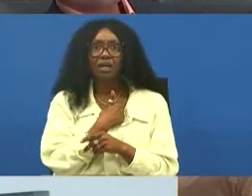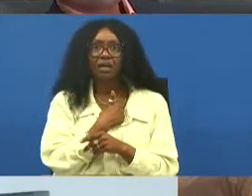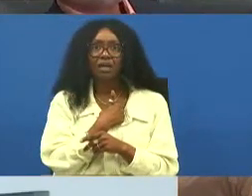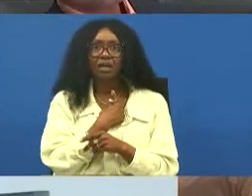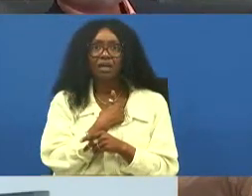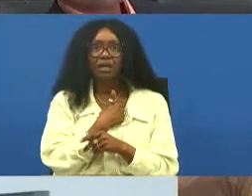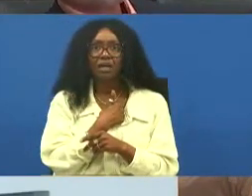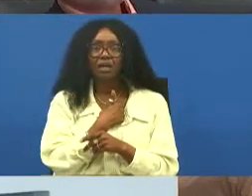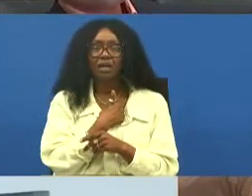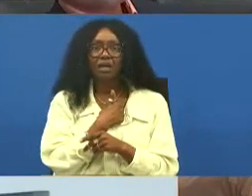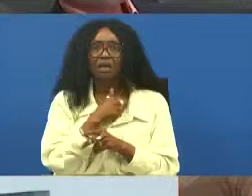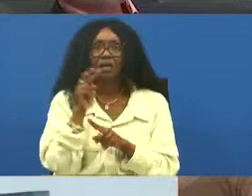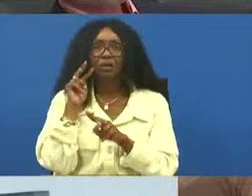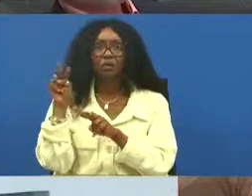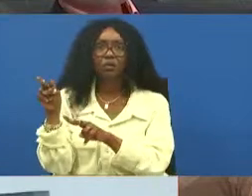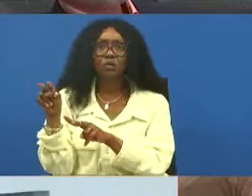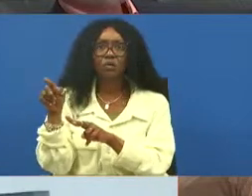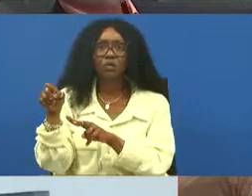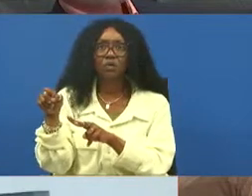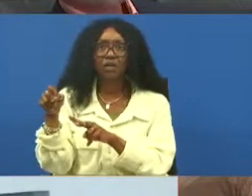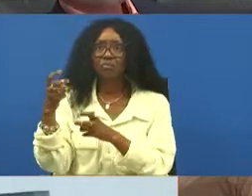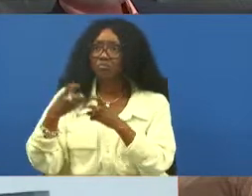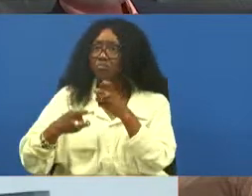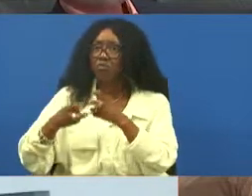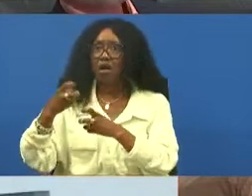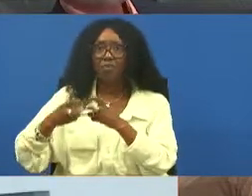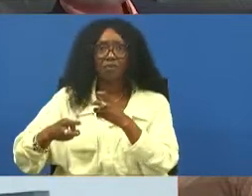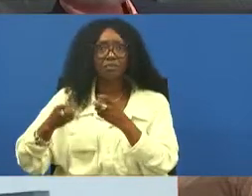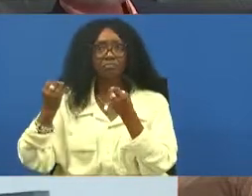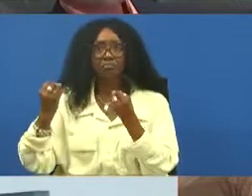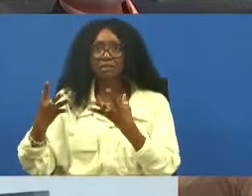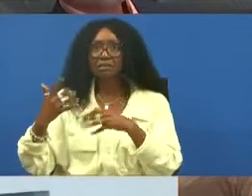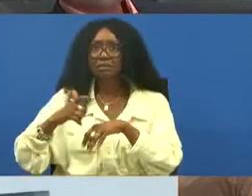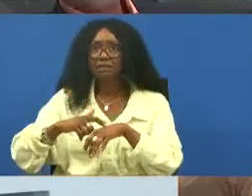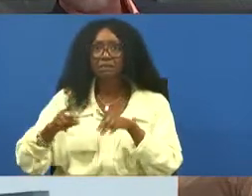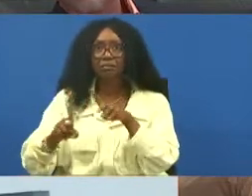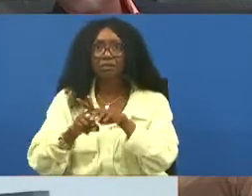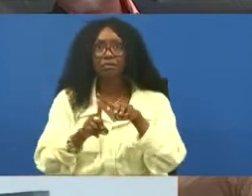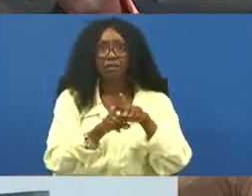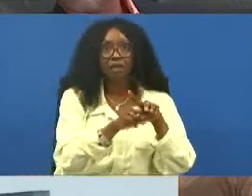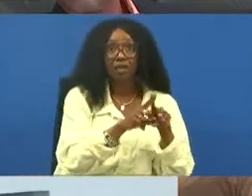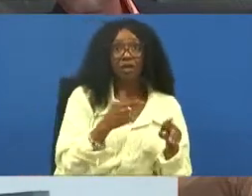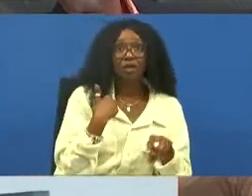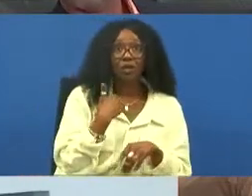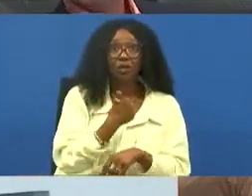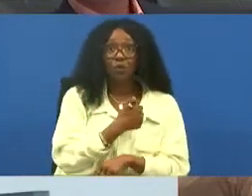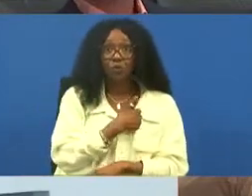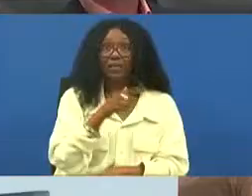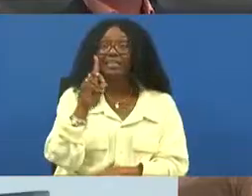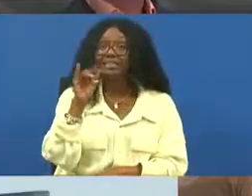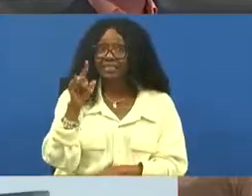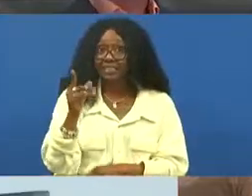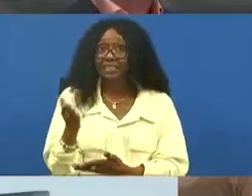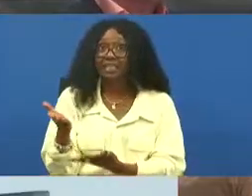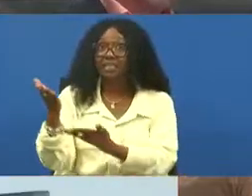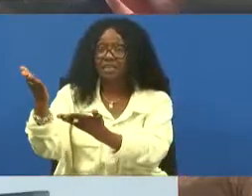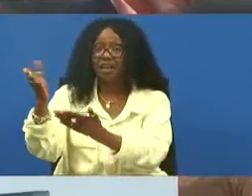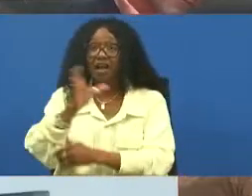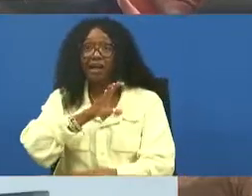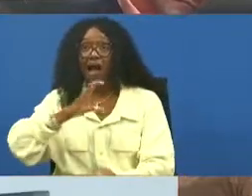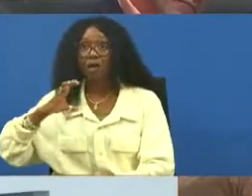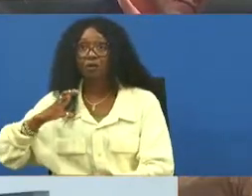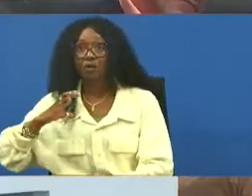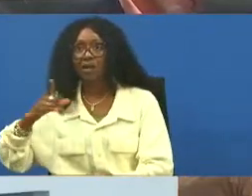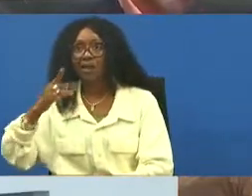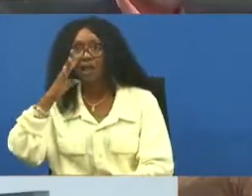really severely. It's been an eyesore and a problem. There's been a lot of violations. And we did bring it to the attention of our council person, and they ignored us